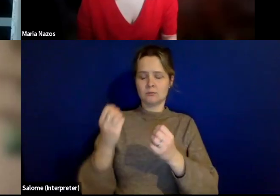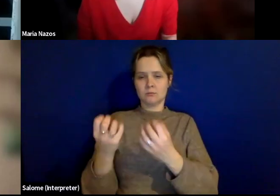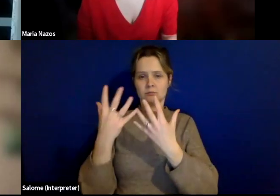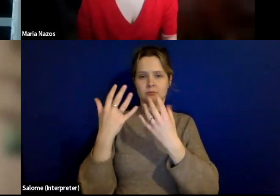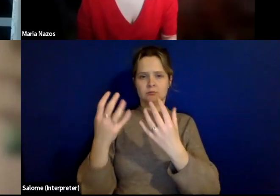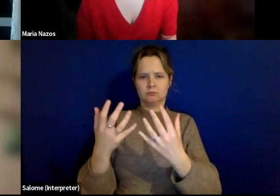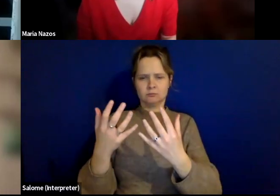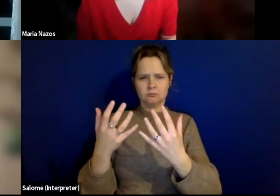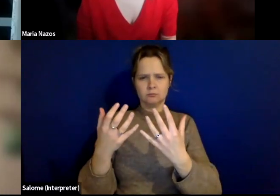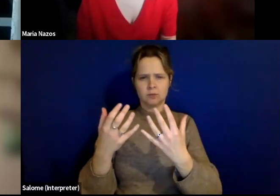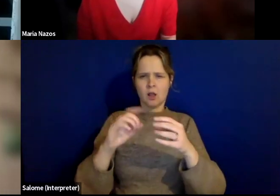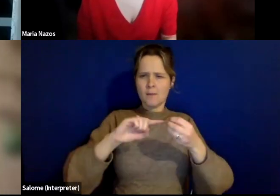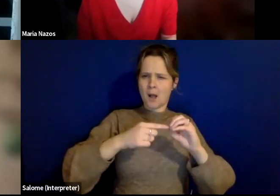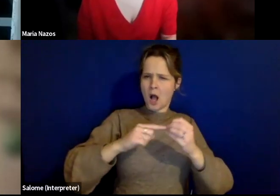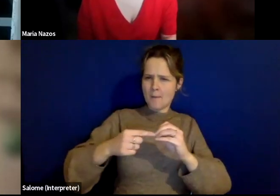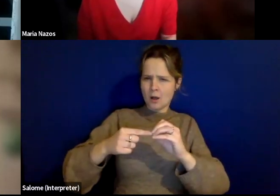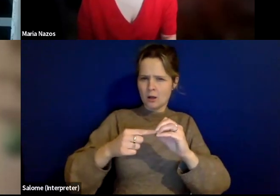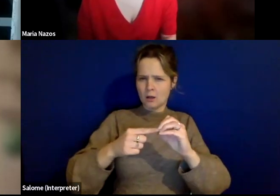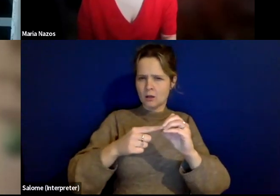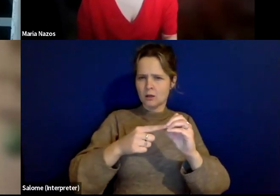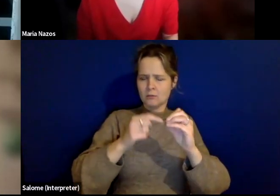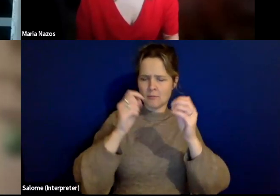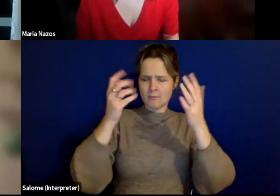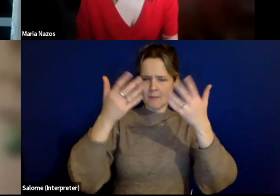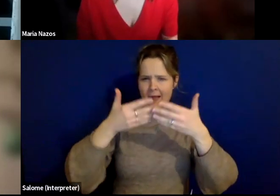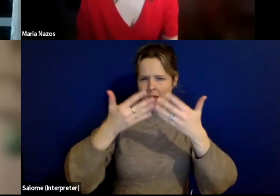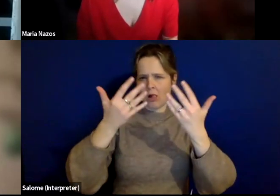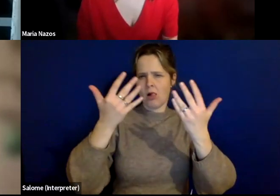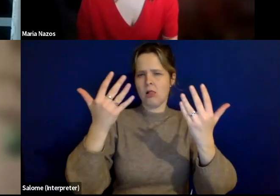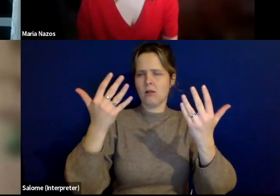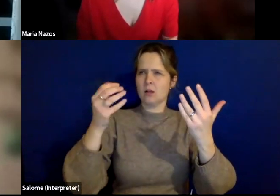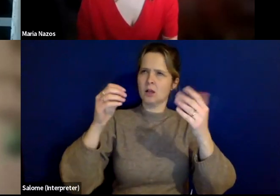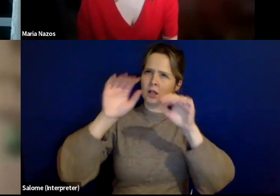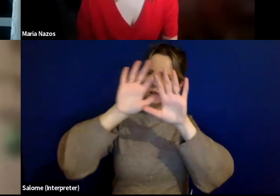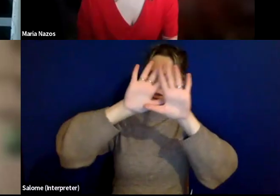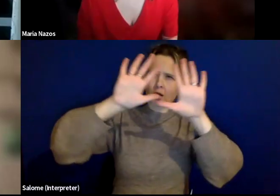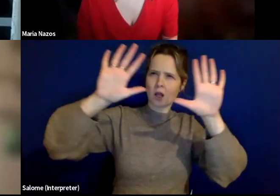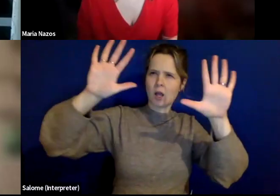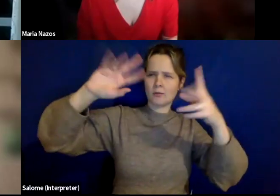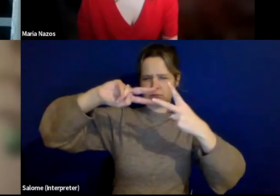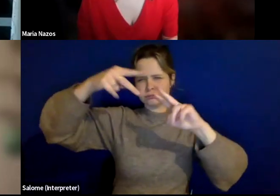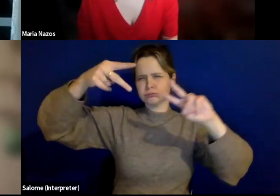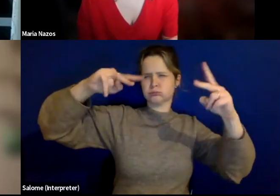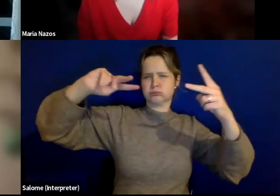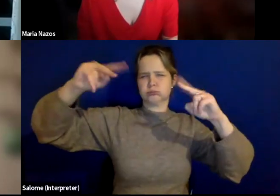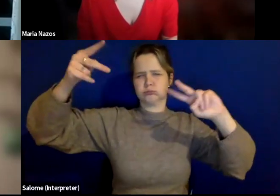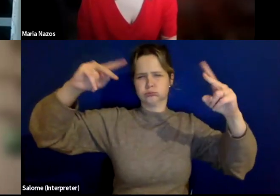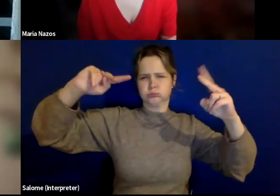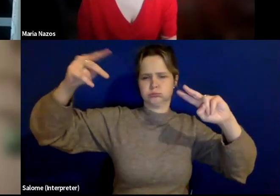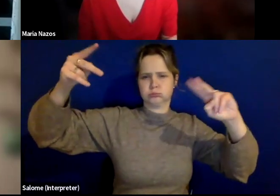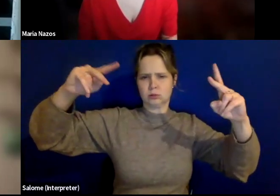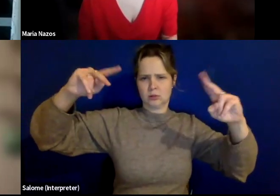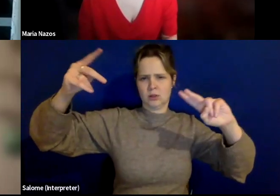pale marble, a shattered piece of sky, twists uneasily between us, like